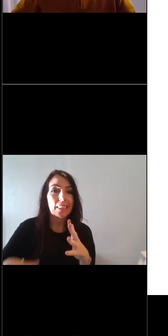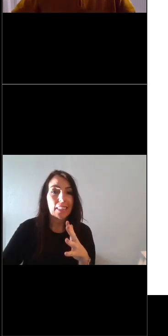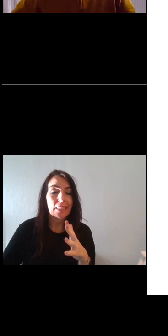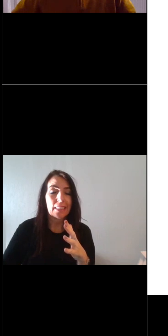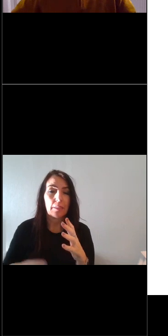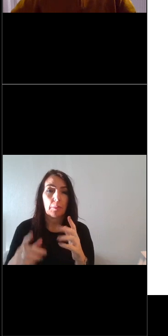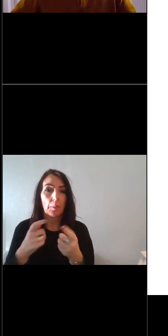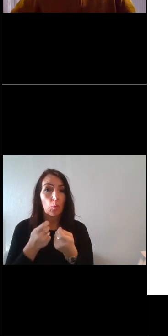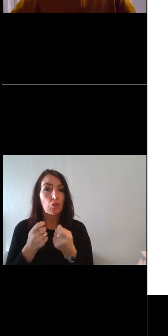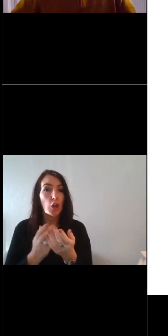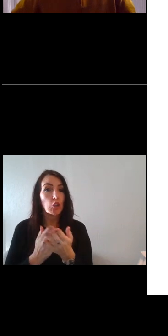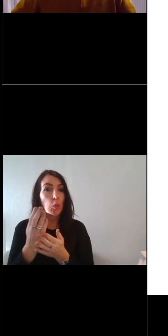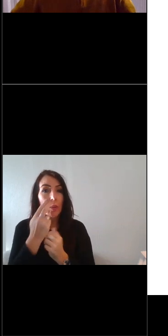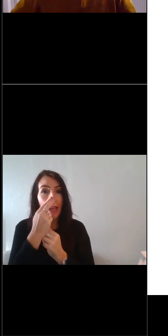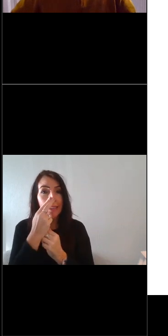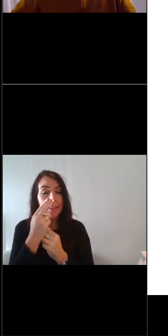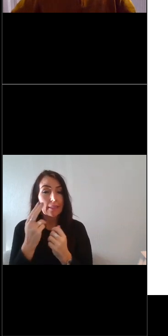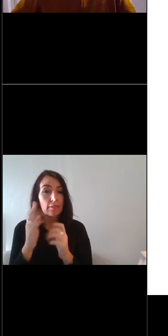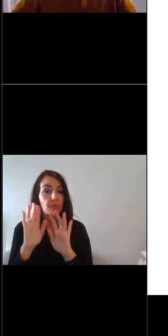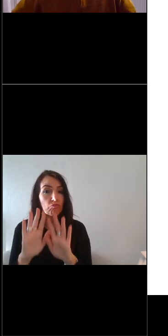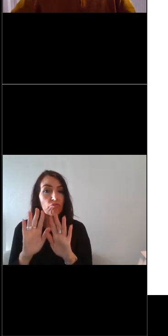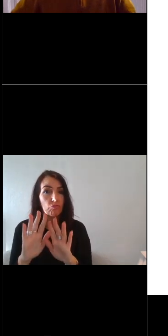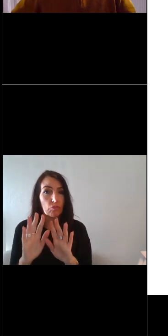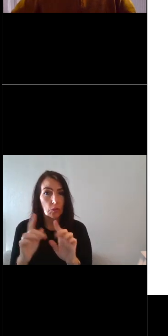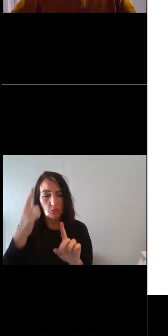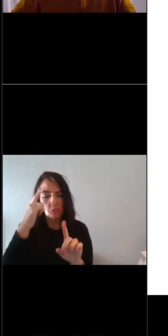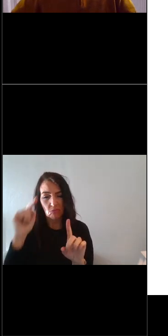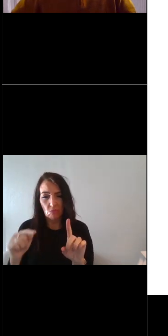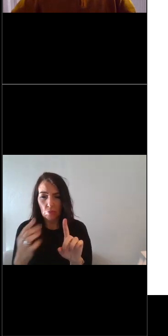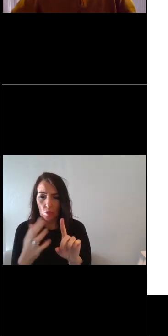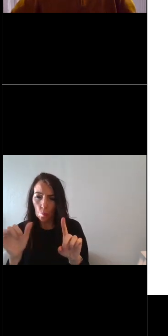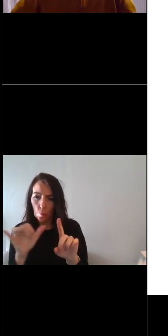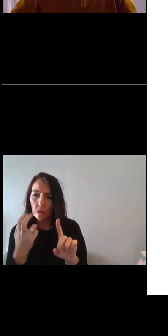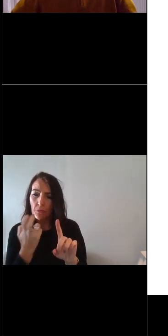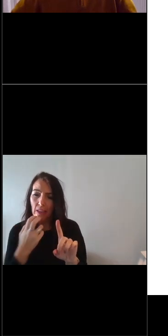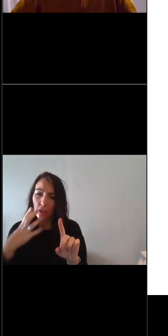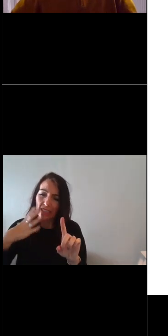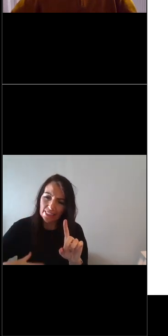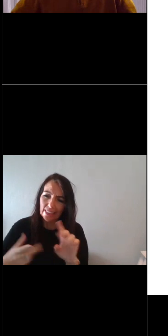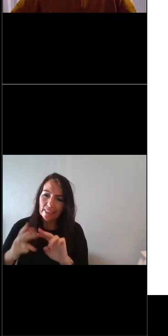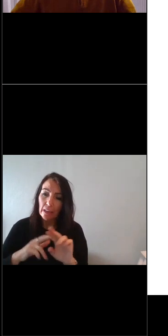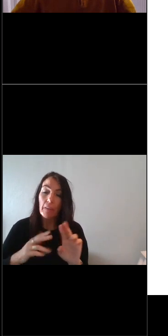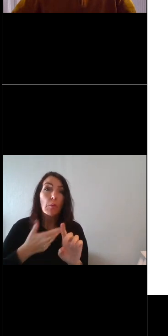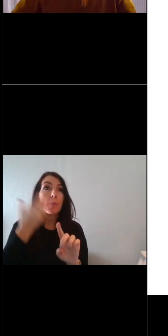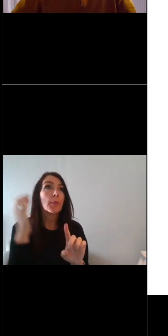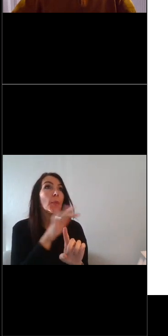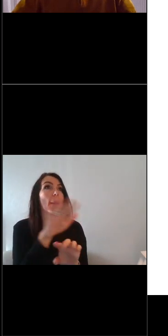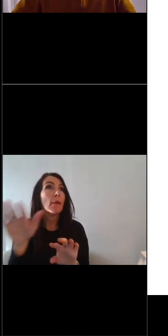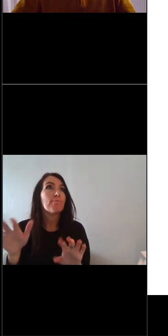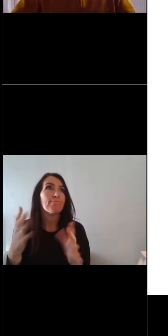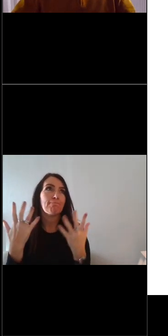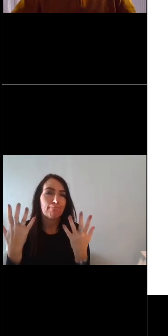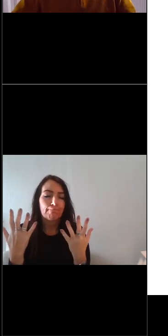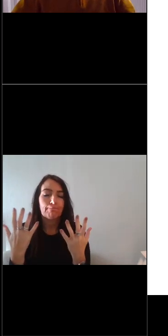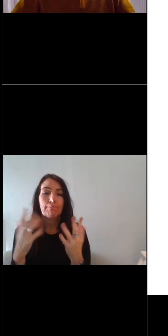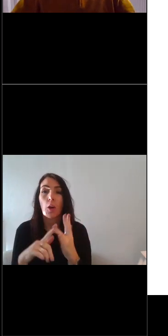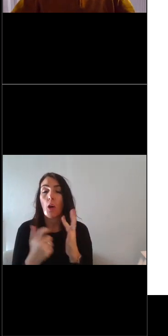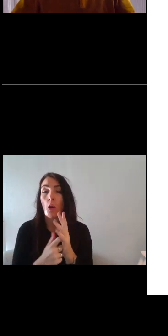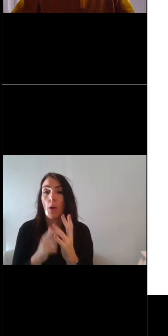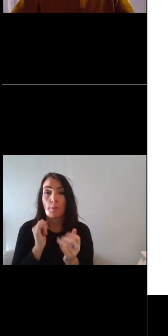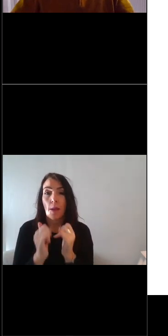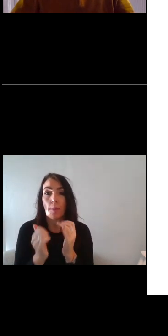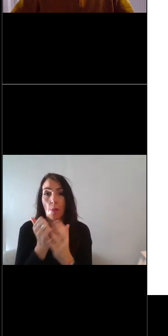vehicles overnight. So maybe you could quantify what type of battery you'll need if that doesn't exist on the market yet. Or maybe it will help